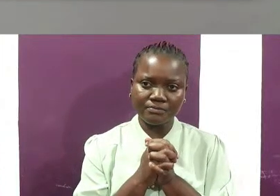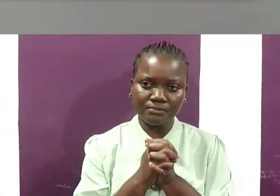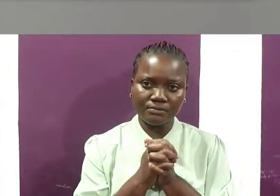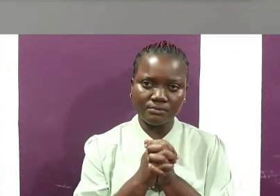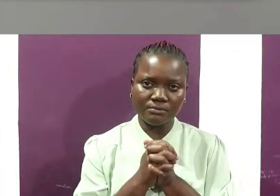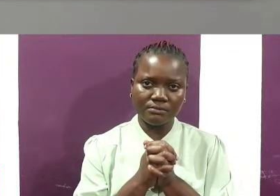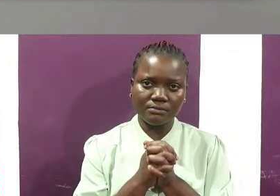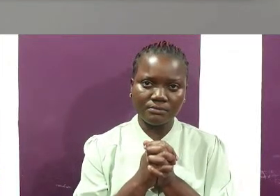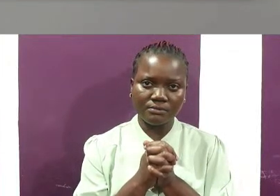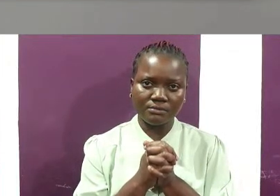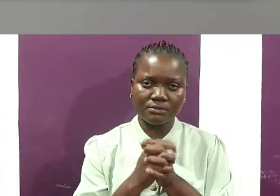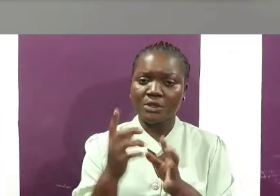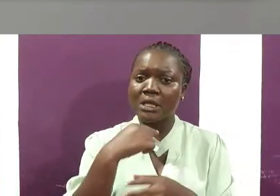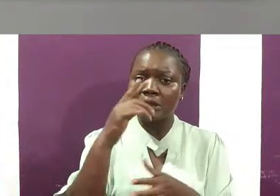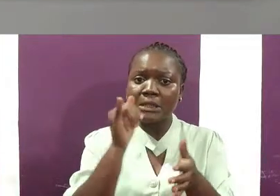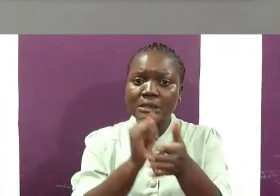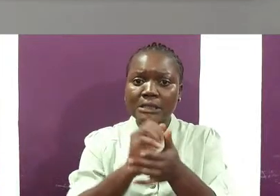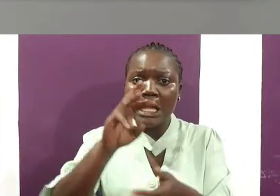gospel.